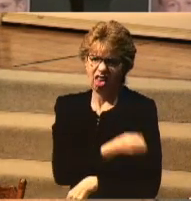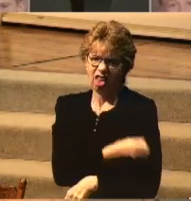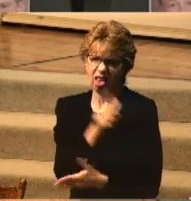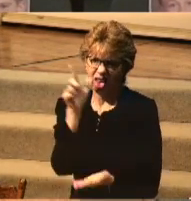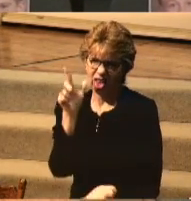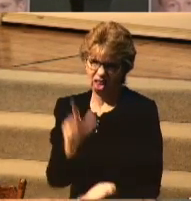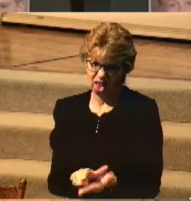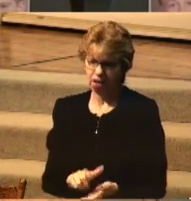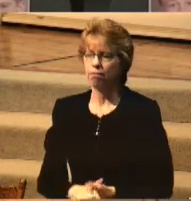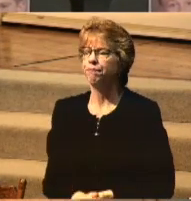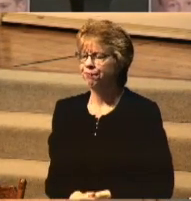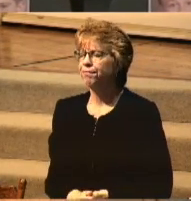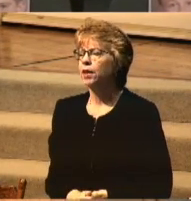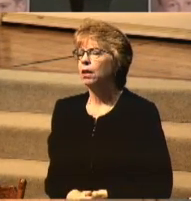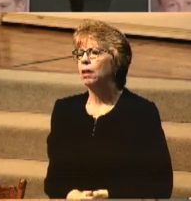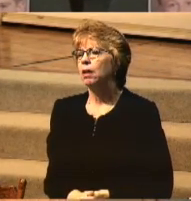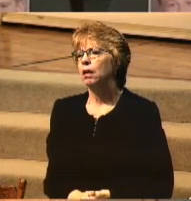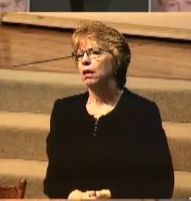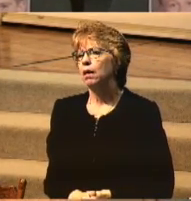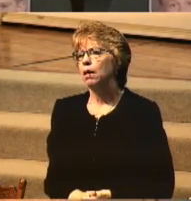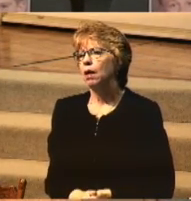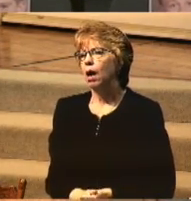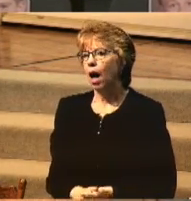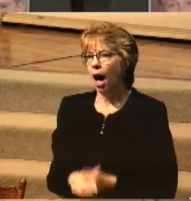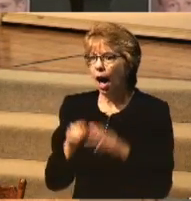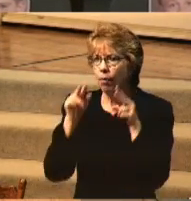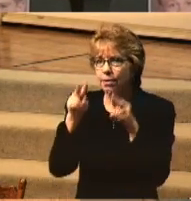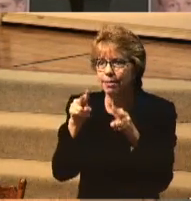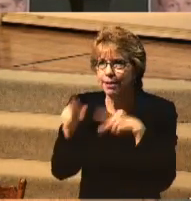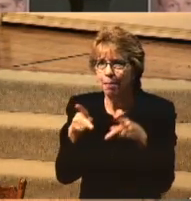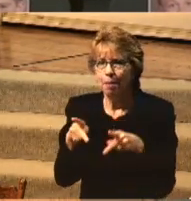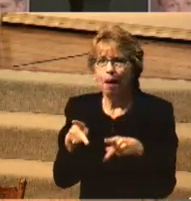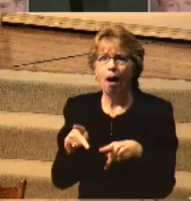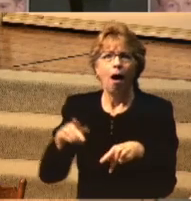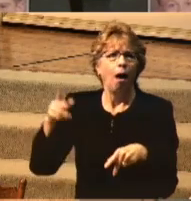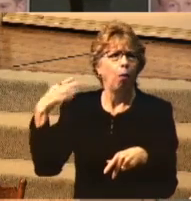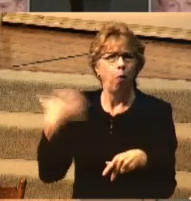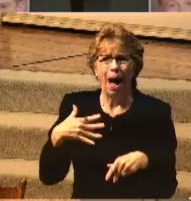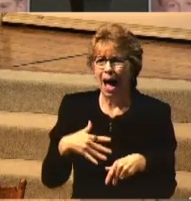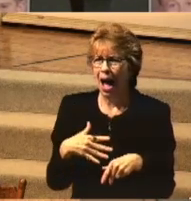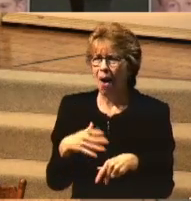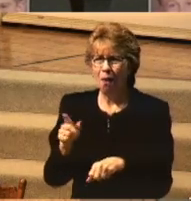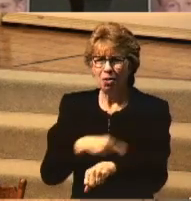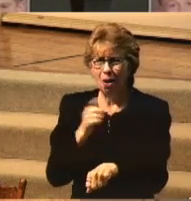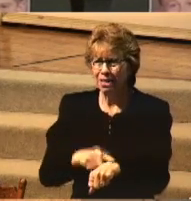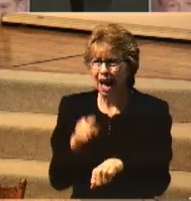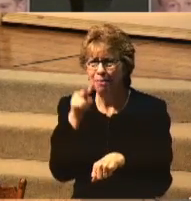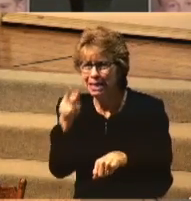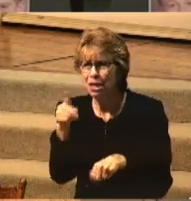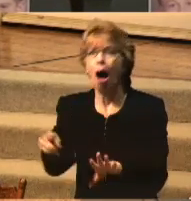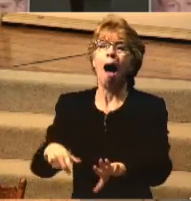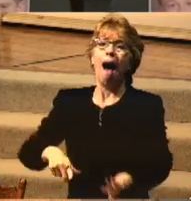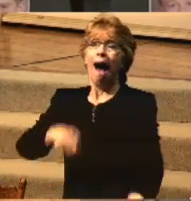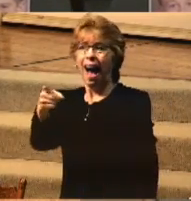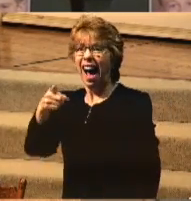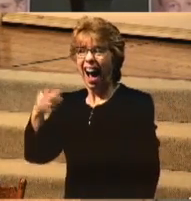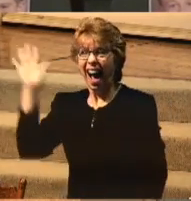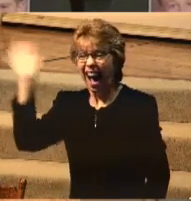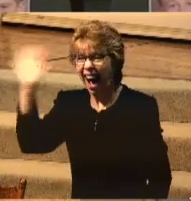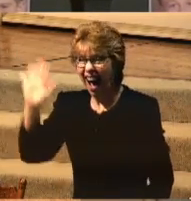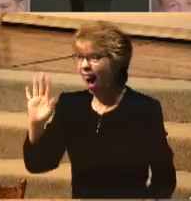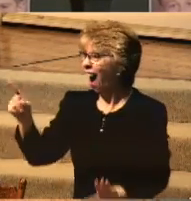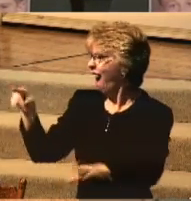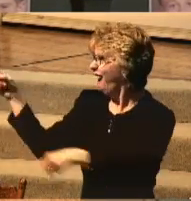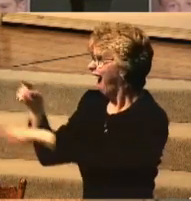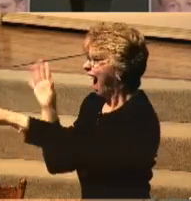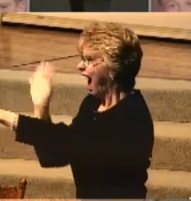but when I would see people we hadn't seen in a month. Oh, hey, there's so and so. There's so